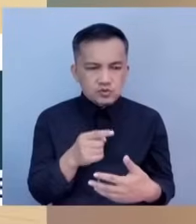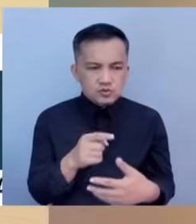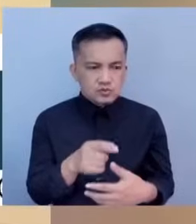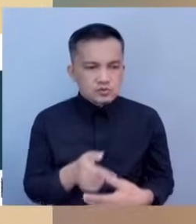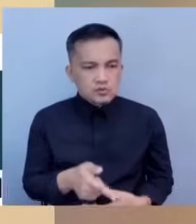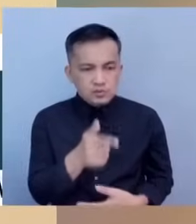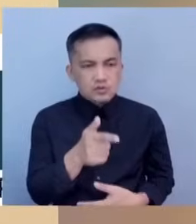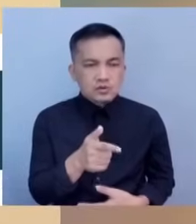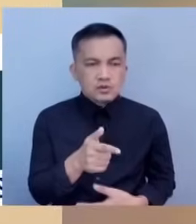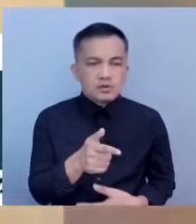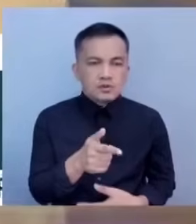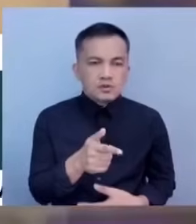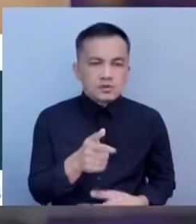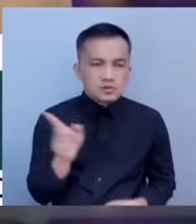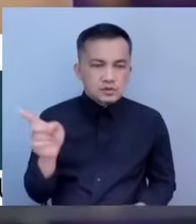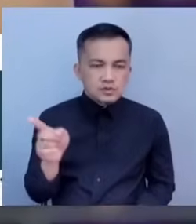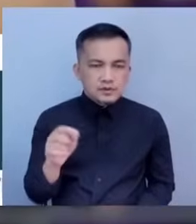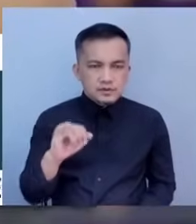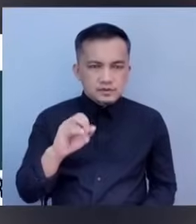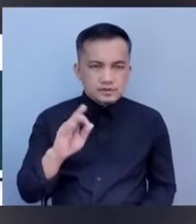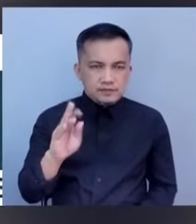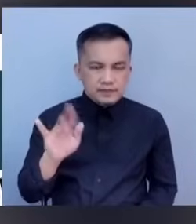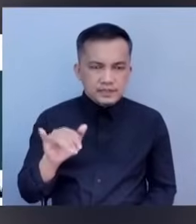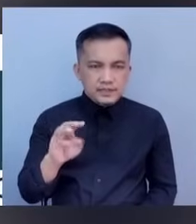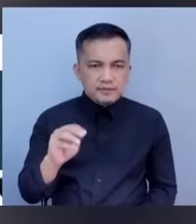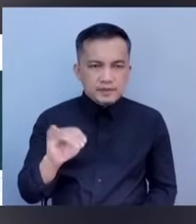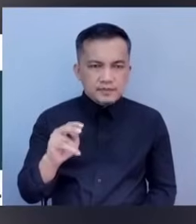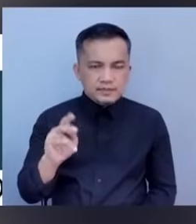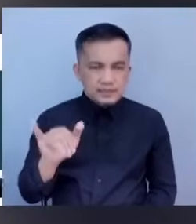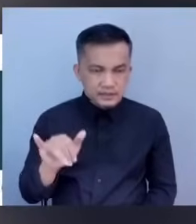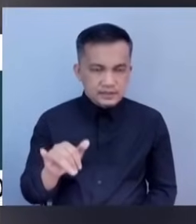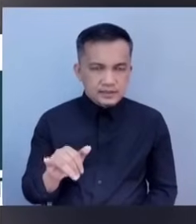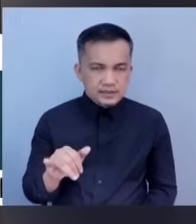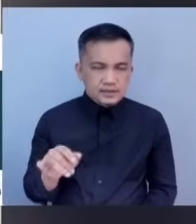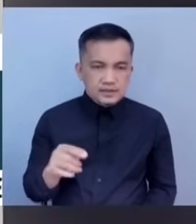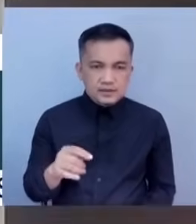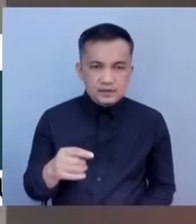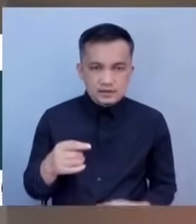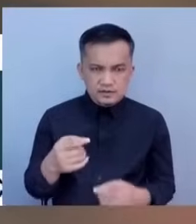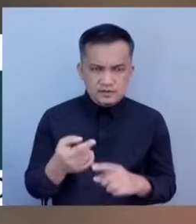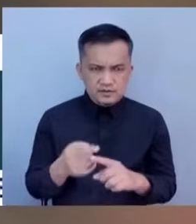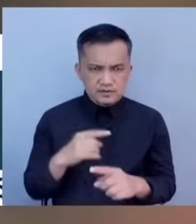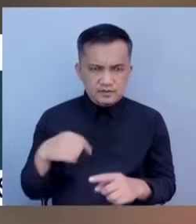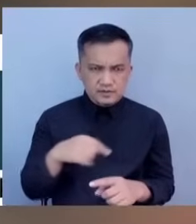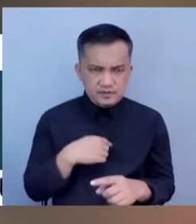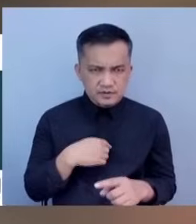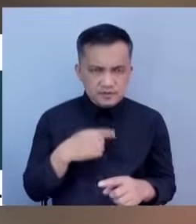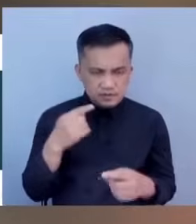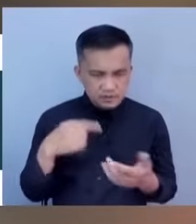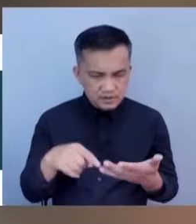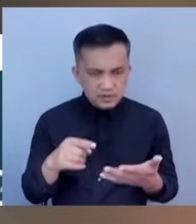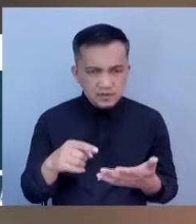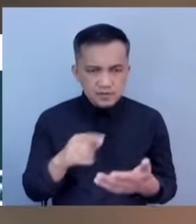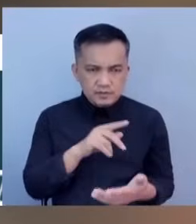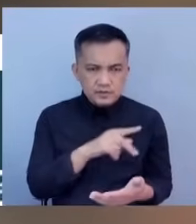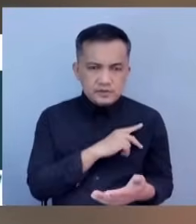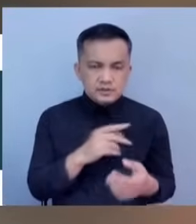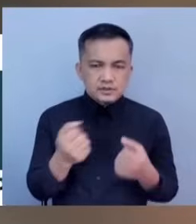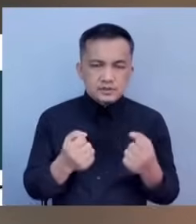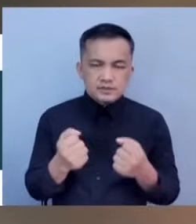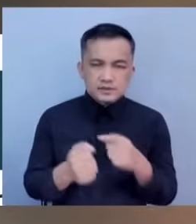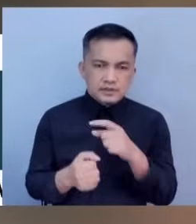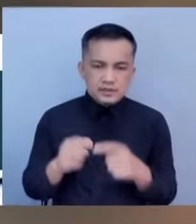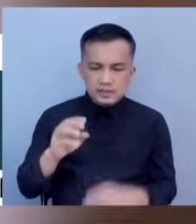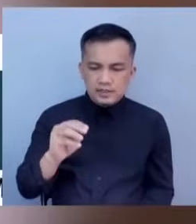baril, ay ito po yung si Jeffrey Magpantay. Ito po yung based on our research, ay personal driver ni